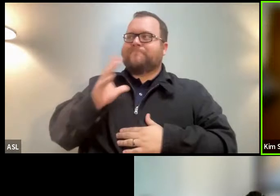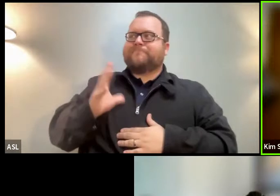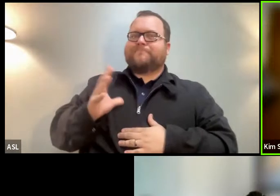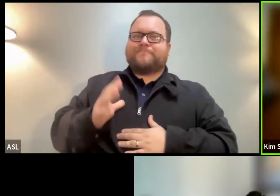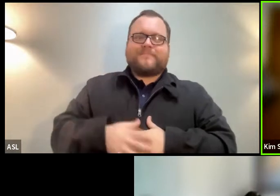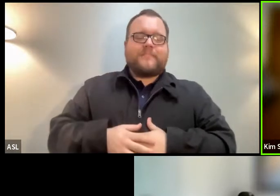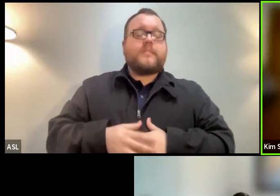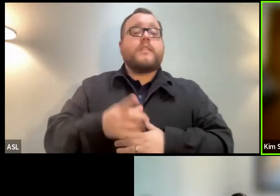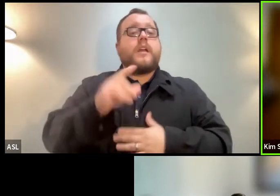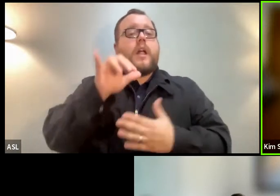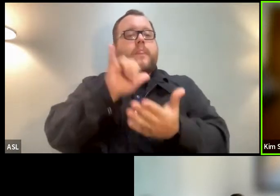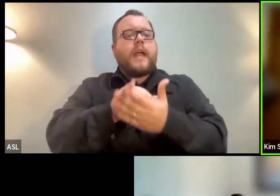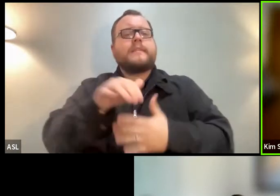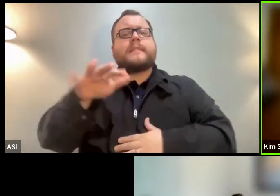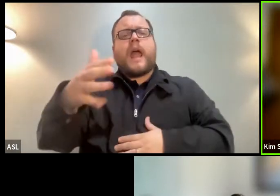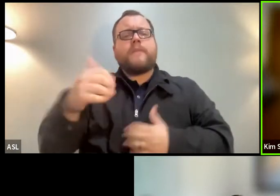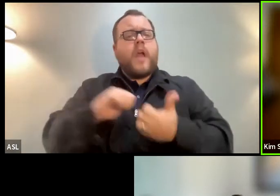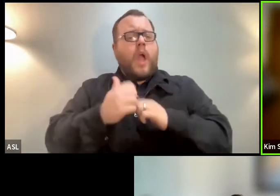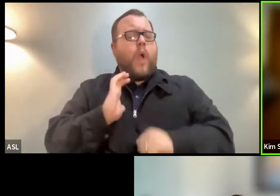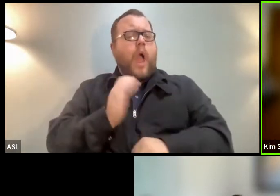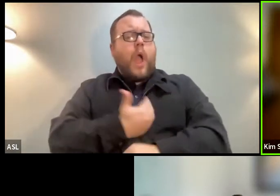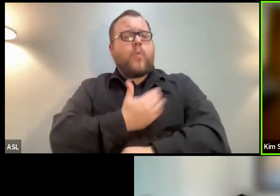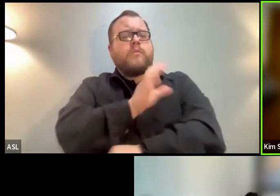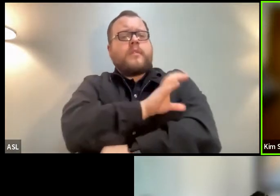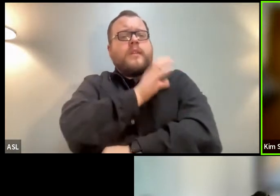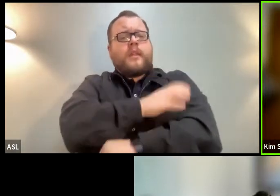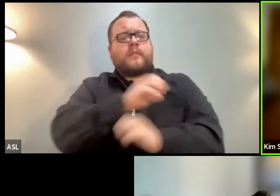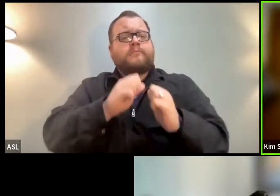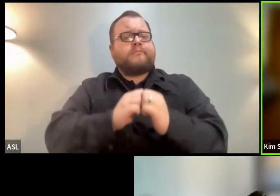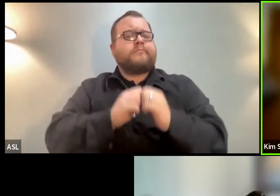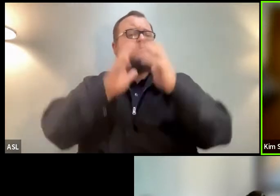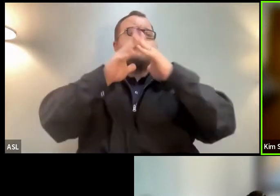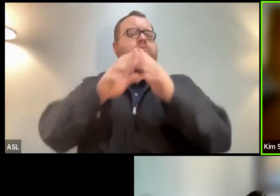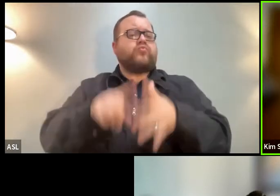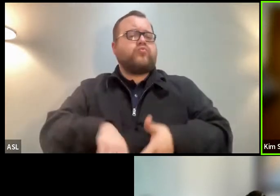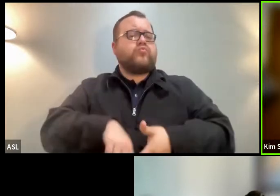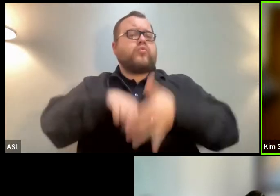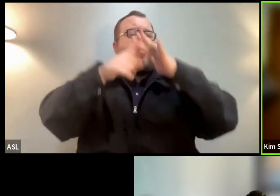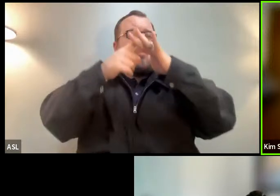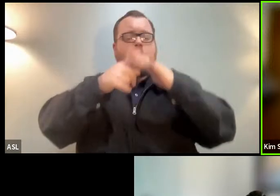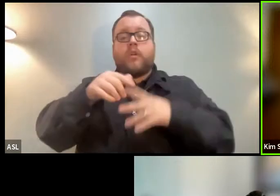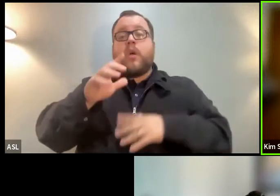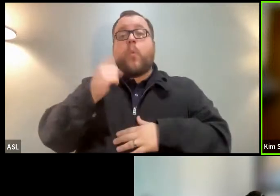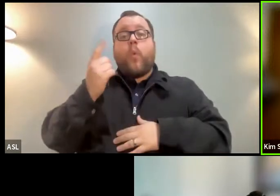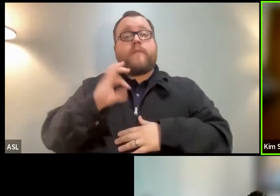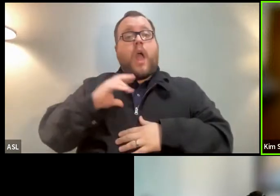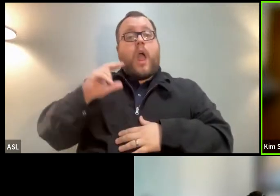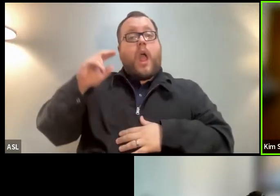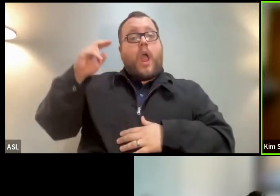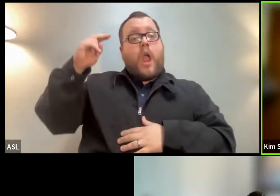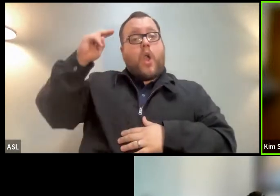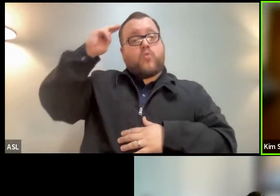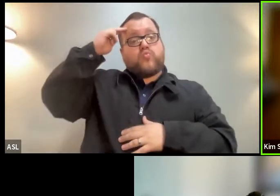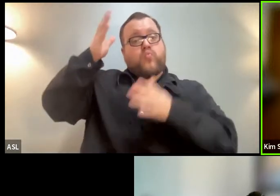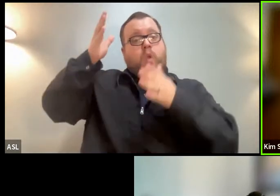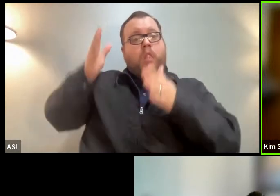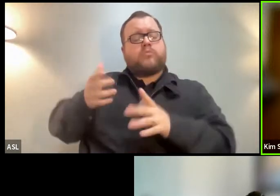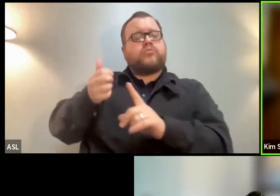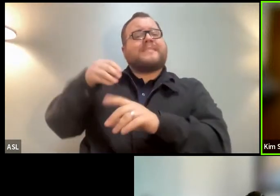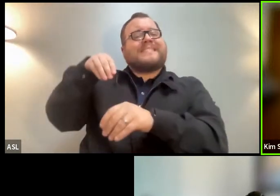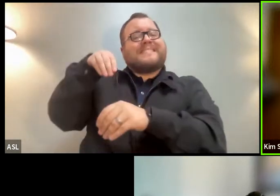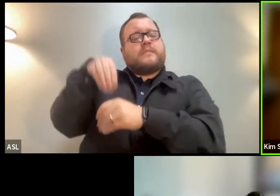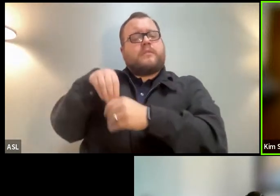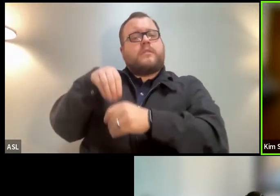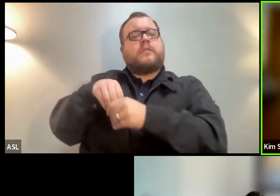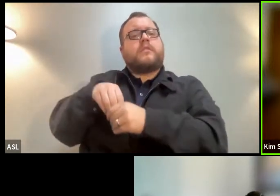That is sort of how our clinic started. One of our neurologists in our Down syndrome program said, I